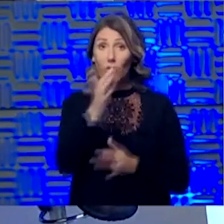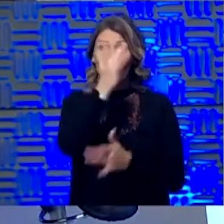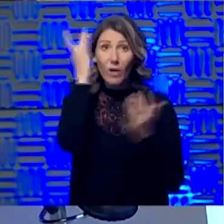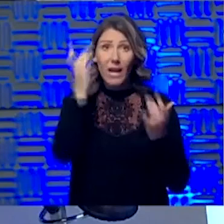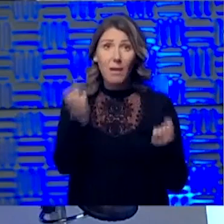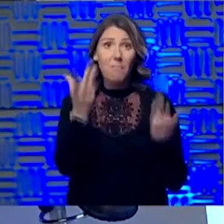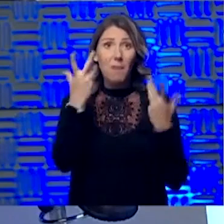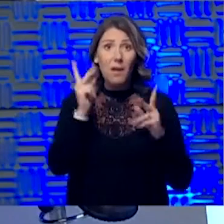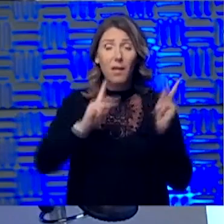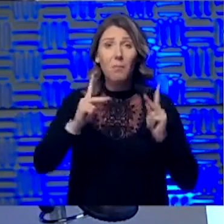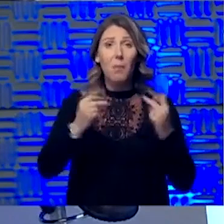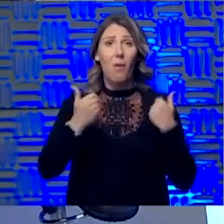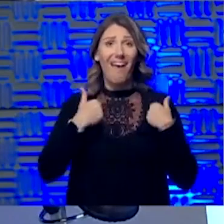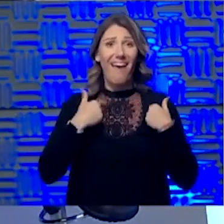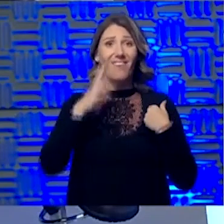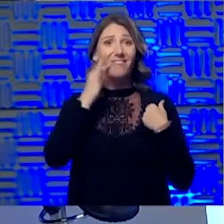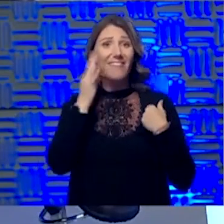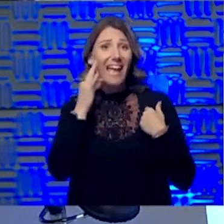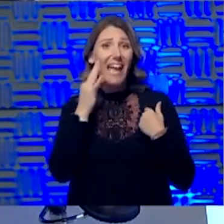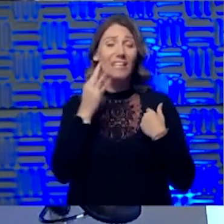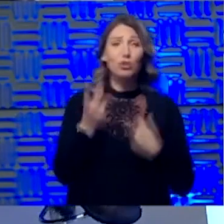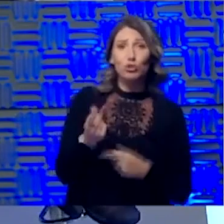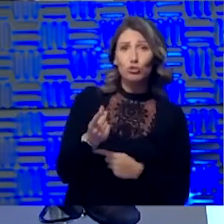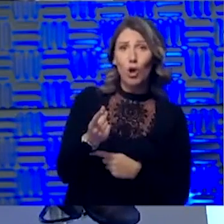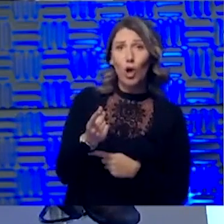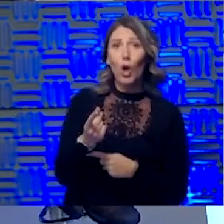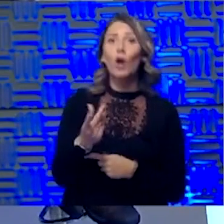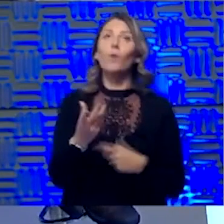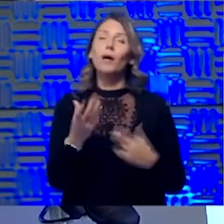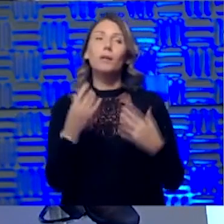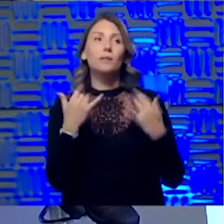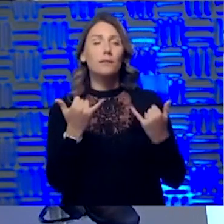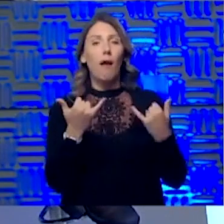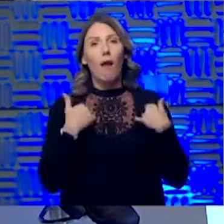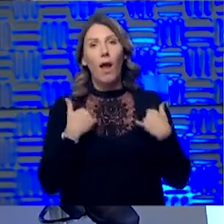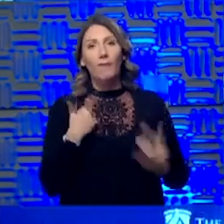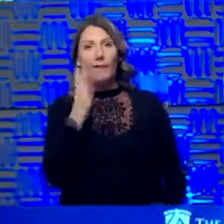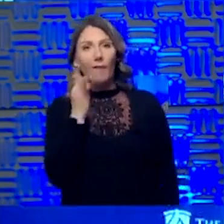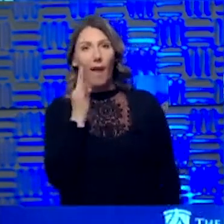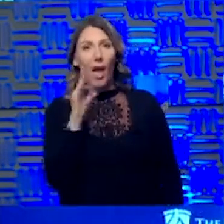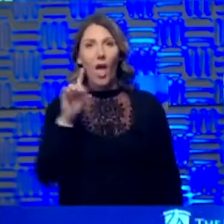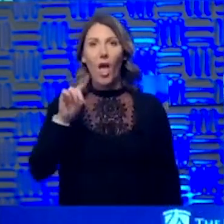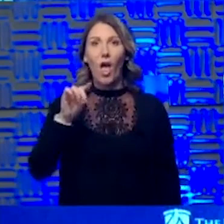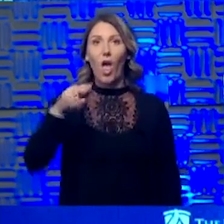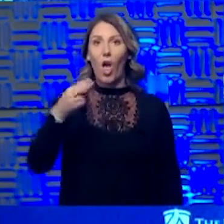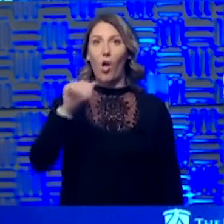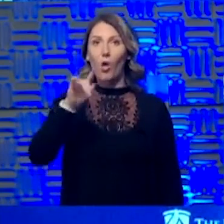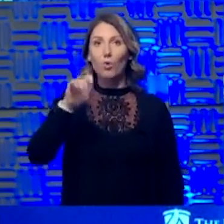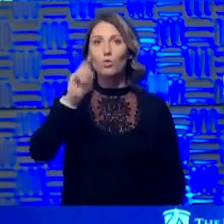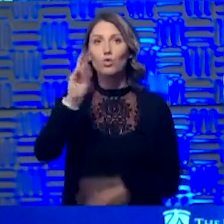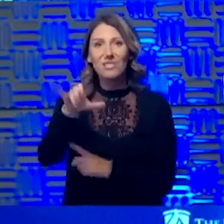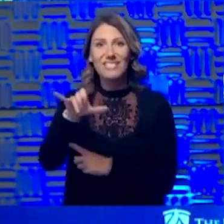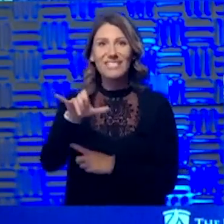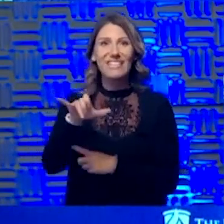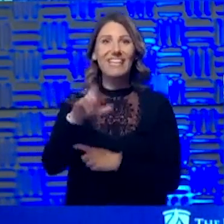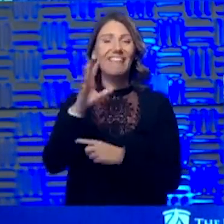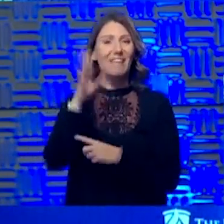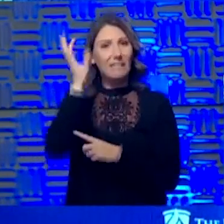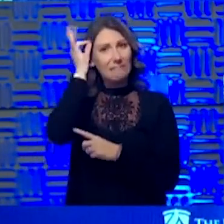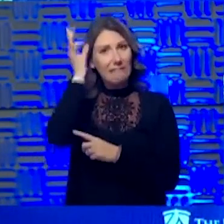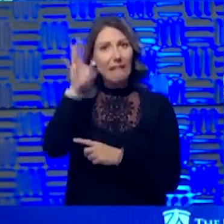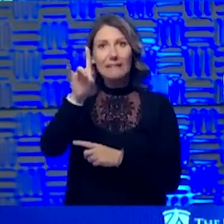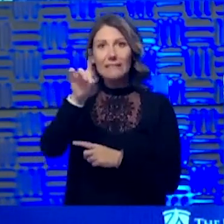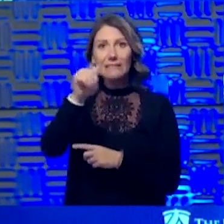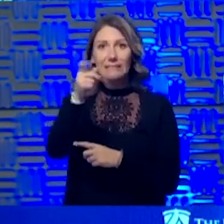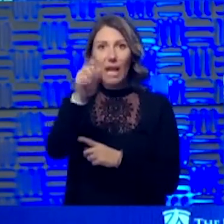have this cat, Hoshi, my daughter, and it was supposed to have it. Now I have it. It's a great cat, and so we have Hoshi dander in our house, and